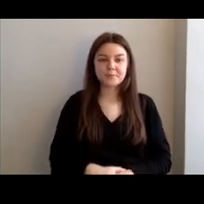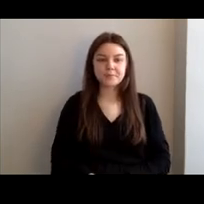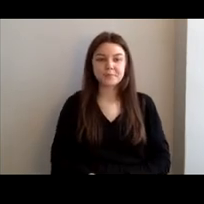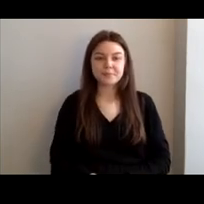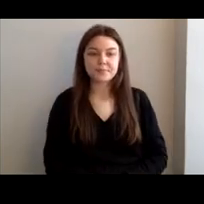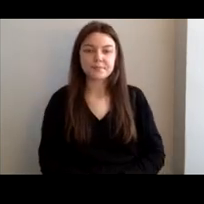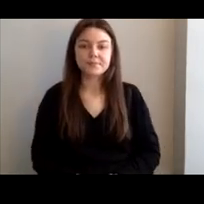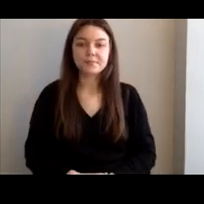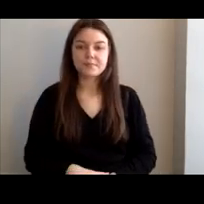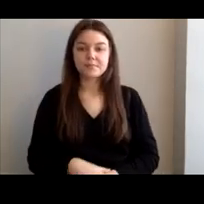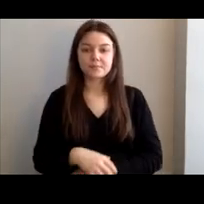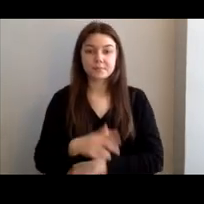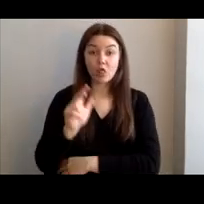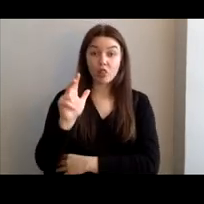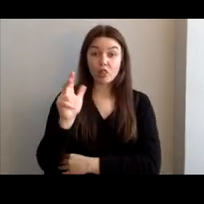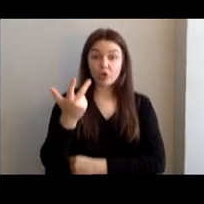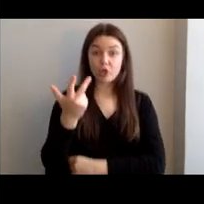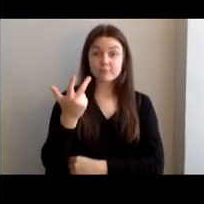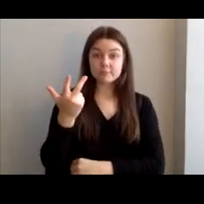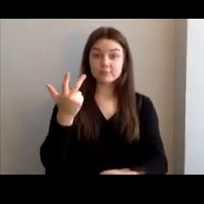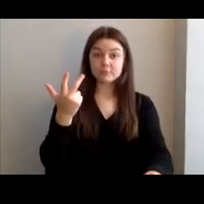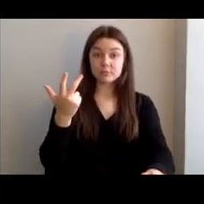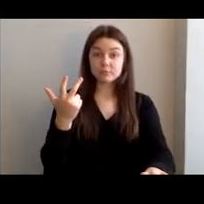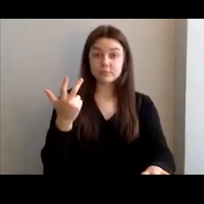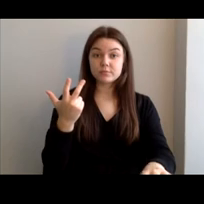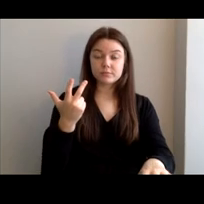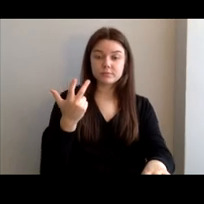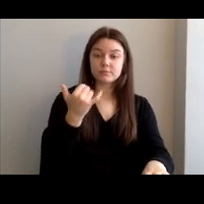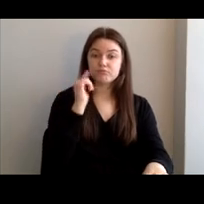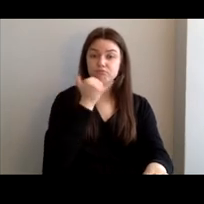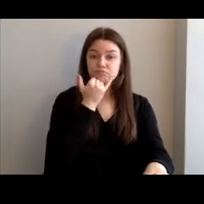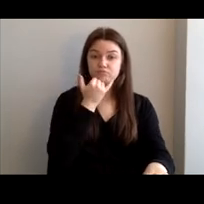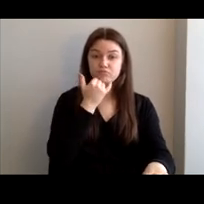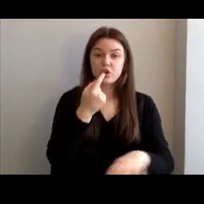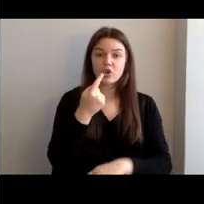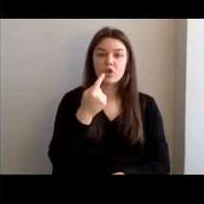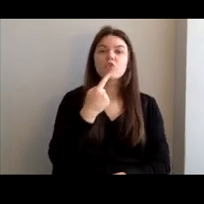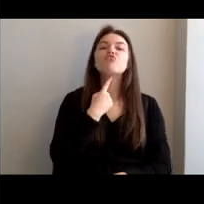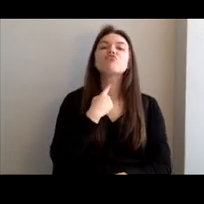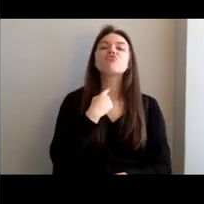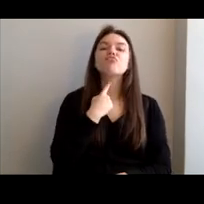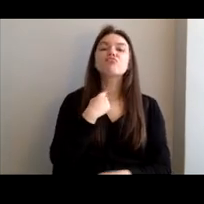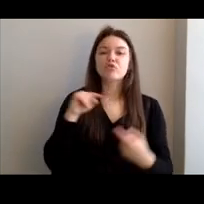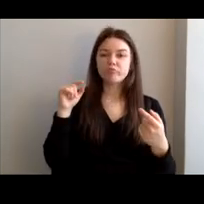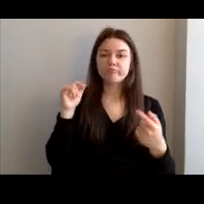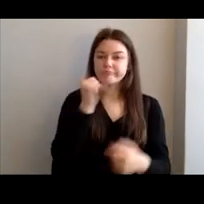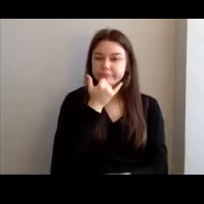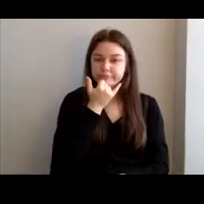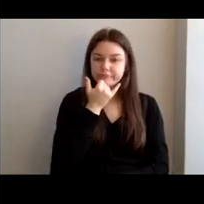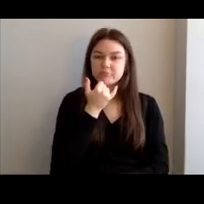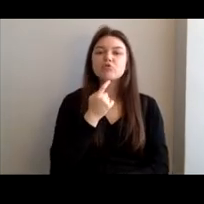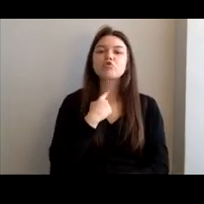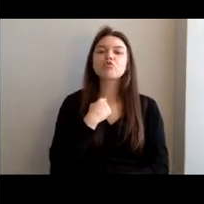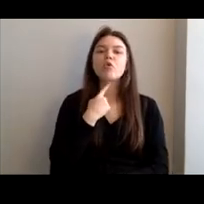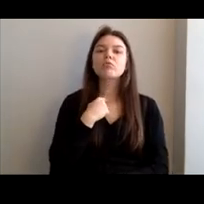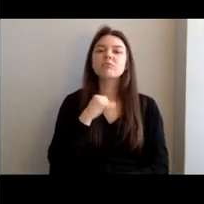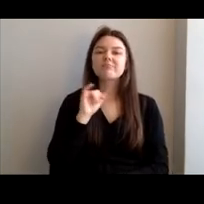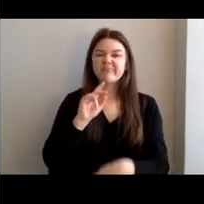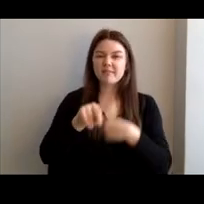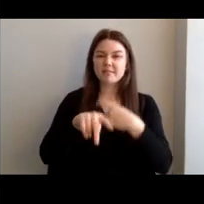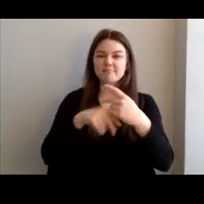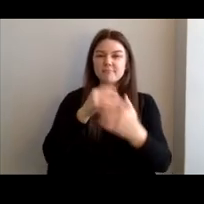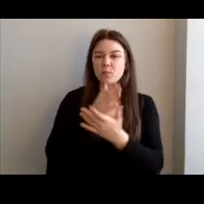that I talked about in terms of defect were throat defects. Throats are those portion of the flesh